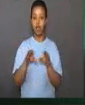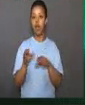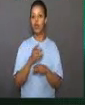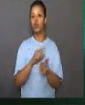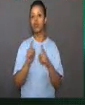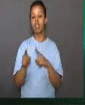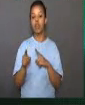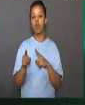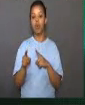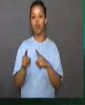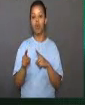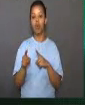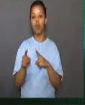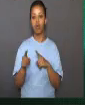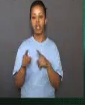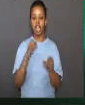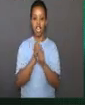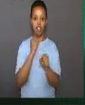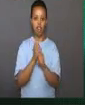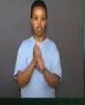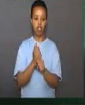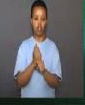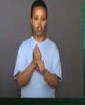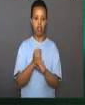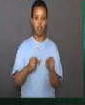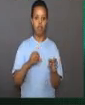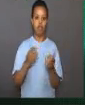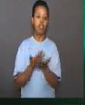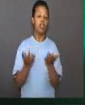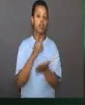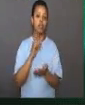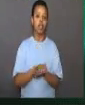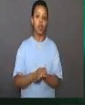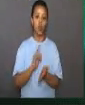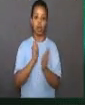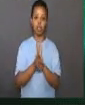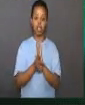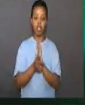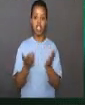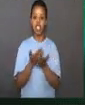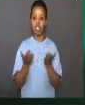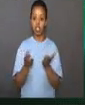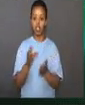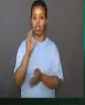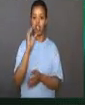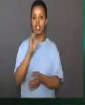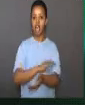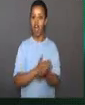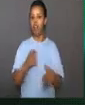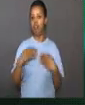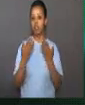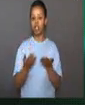substances used for structure. An example of structural